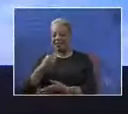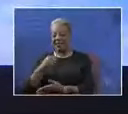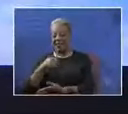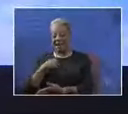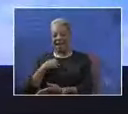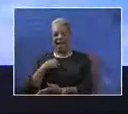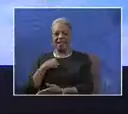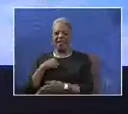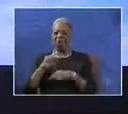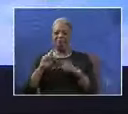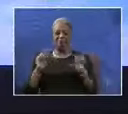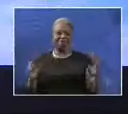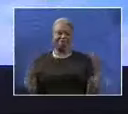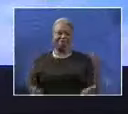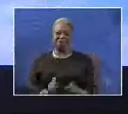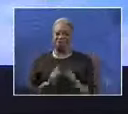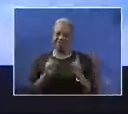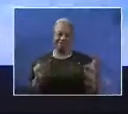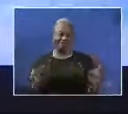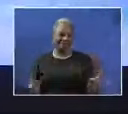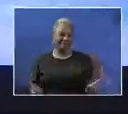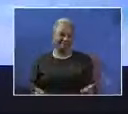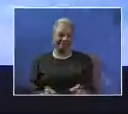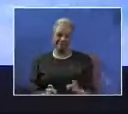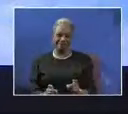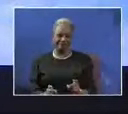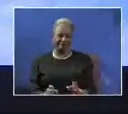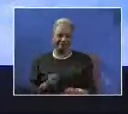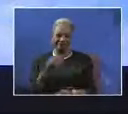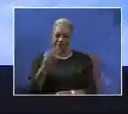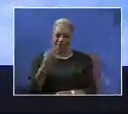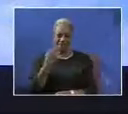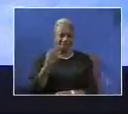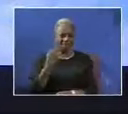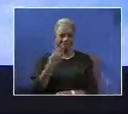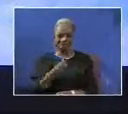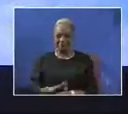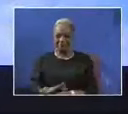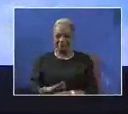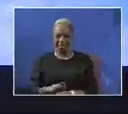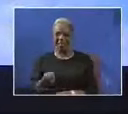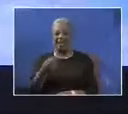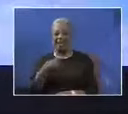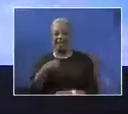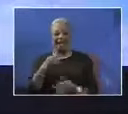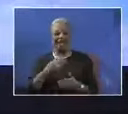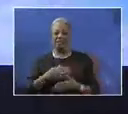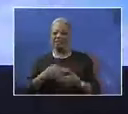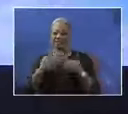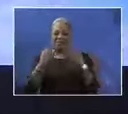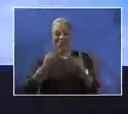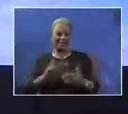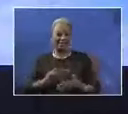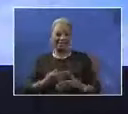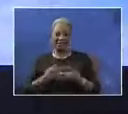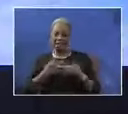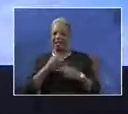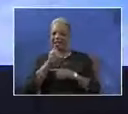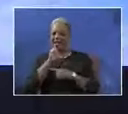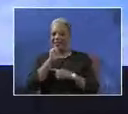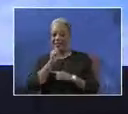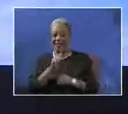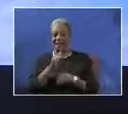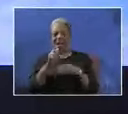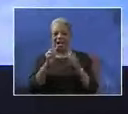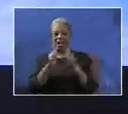him and said, I have sinned because I'm delighting not in God.